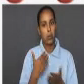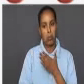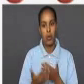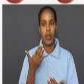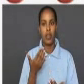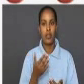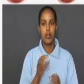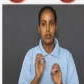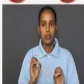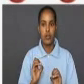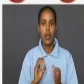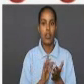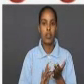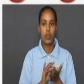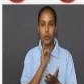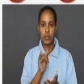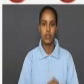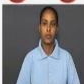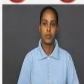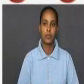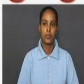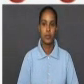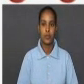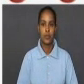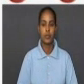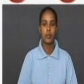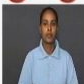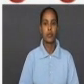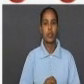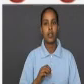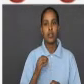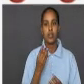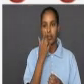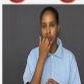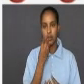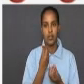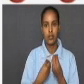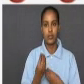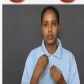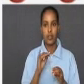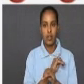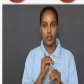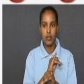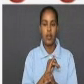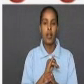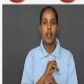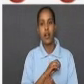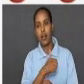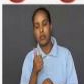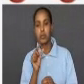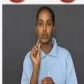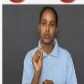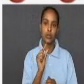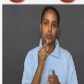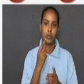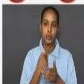and non-toxic. Best of all for commerce and industry, it is relatively cheap